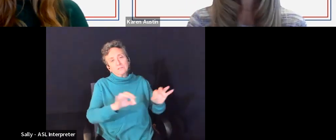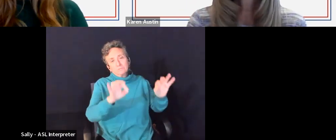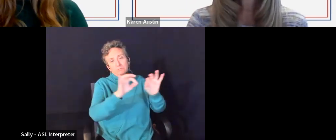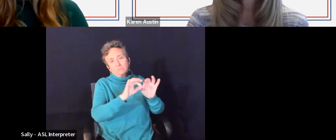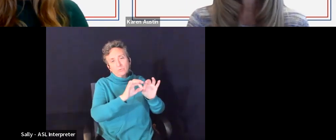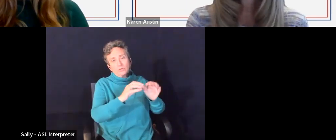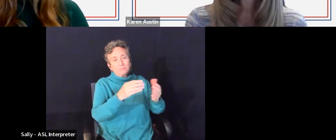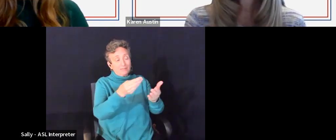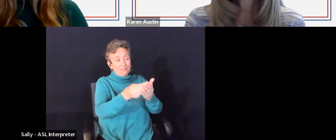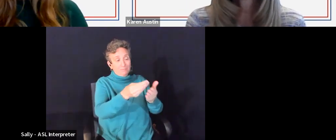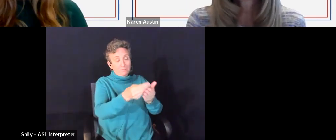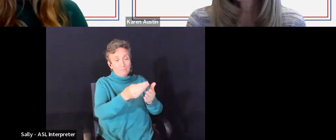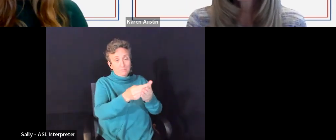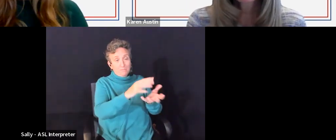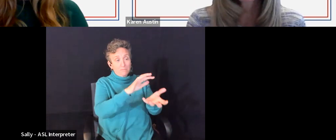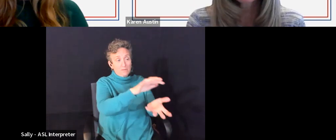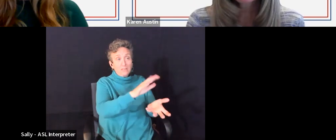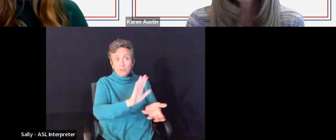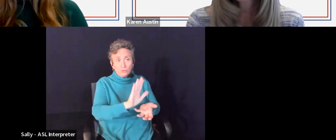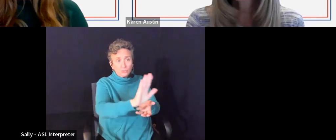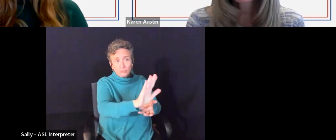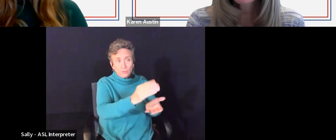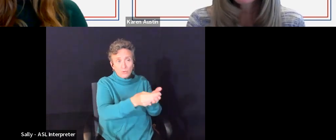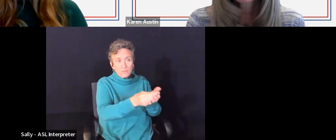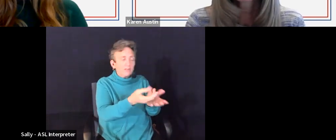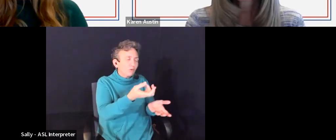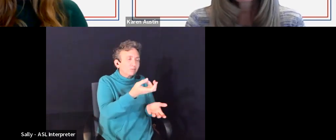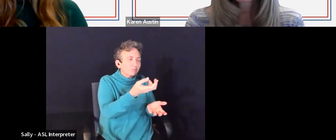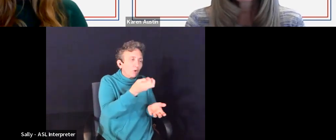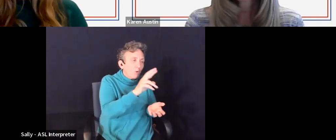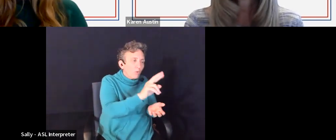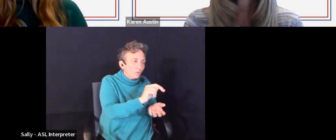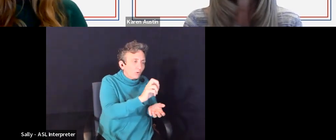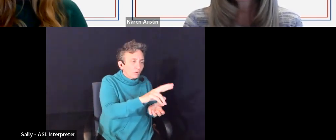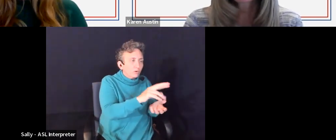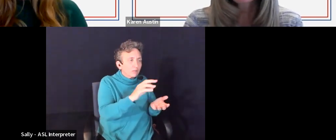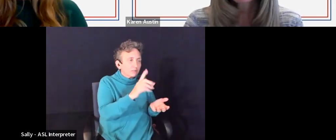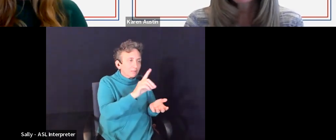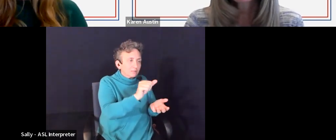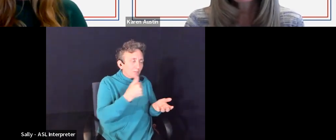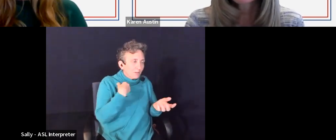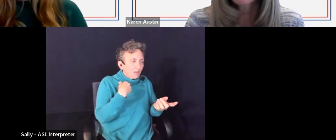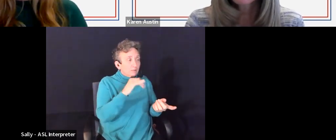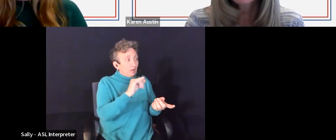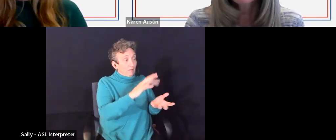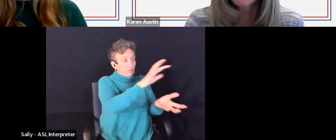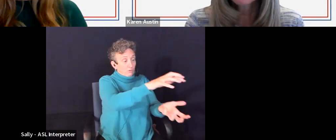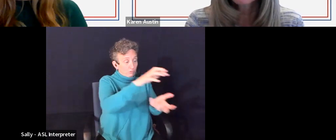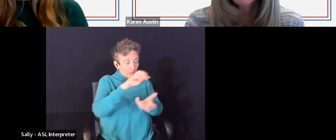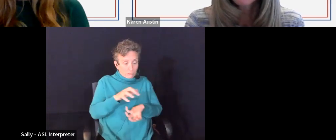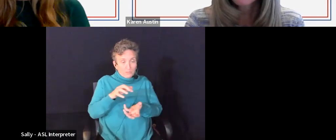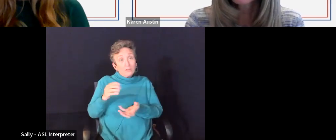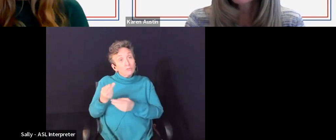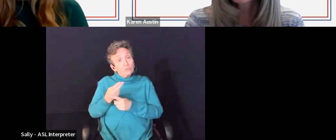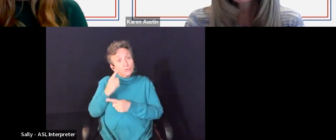money is your money or the account owner's money. So if you use it for a qualified disability